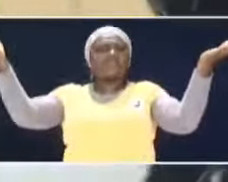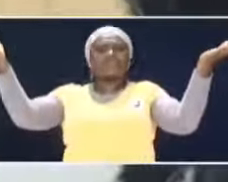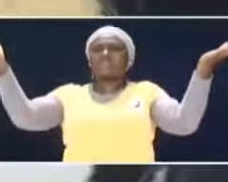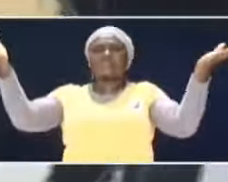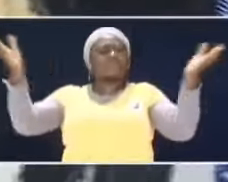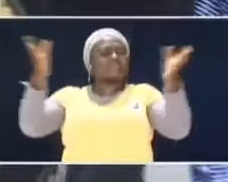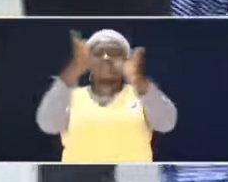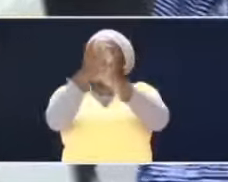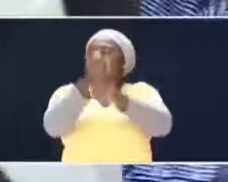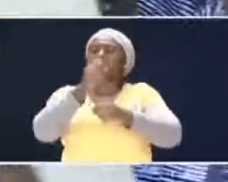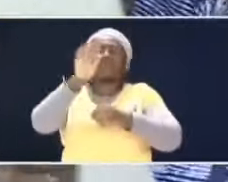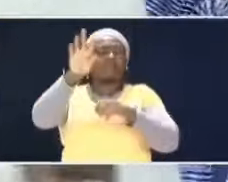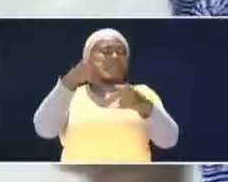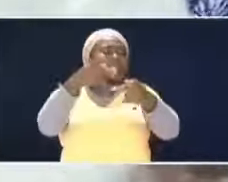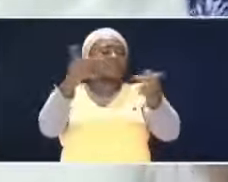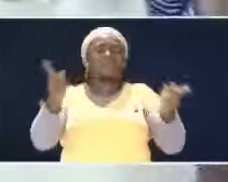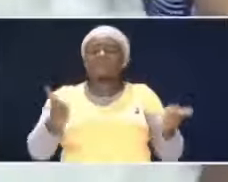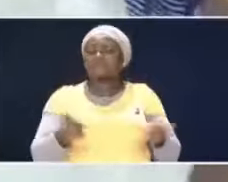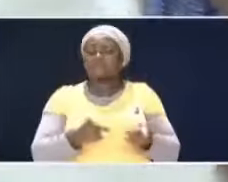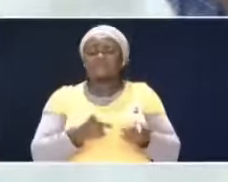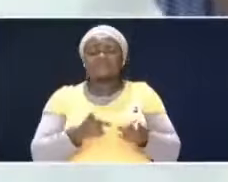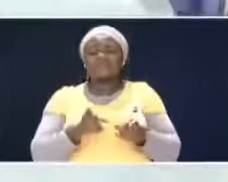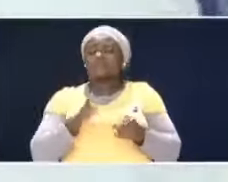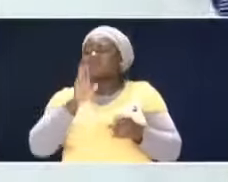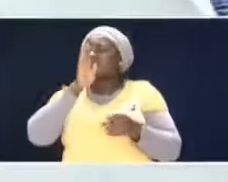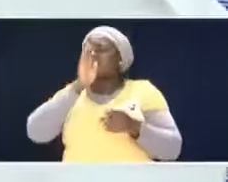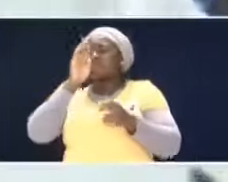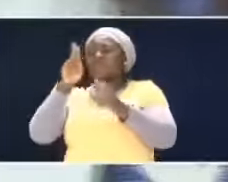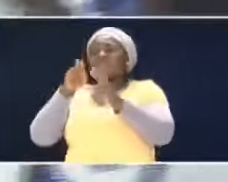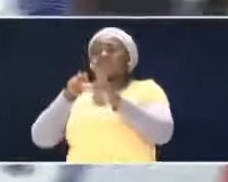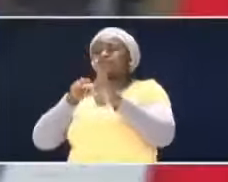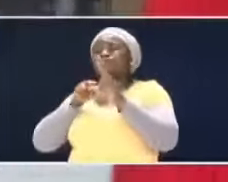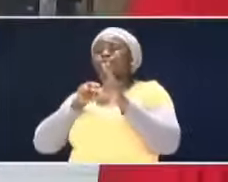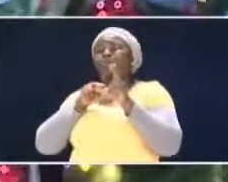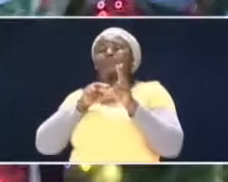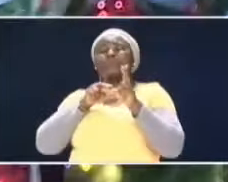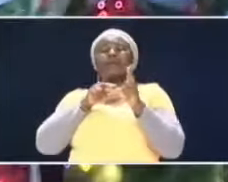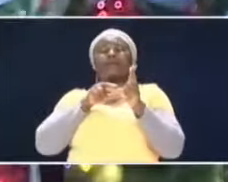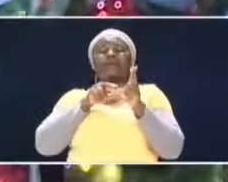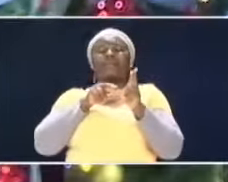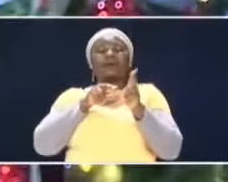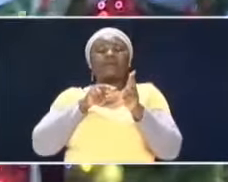take your place, be enthroned.